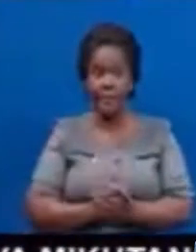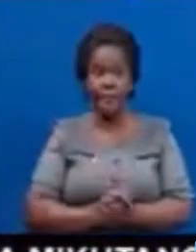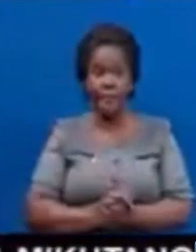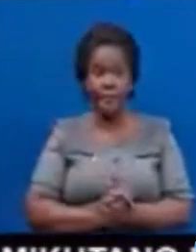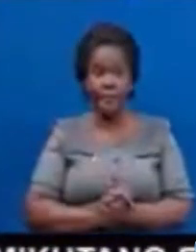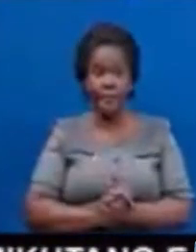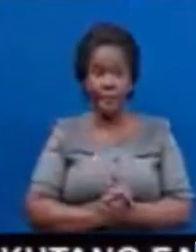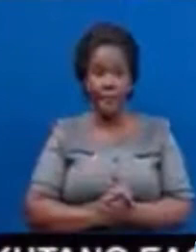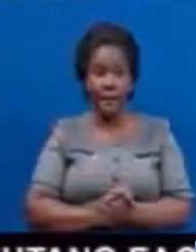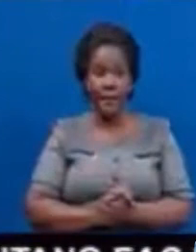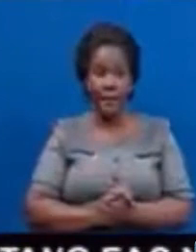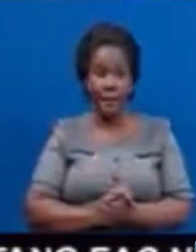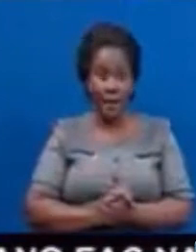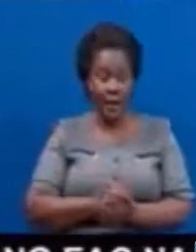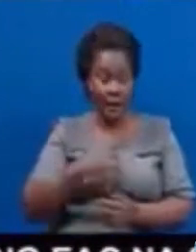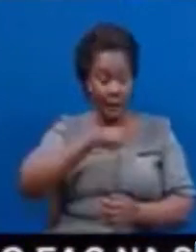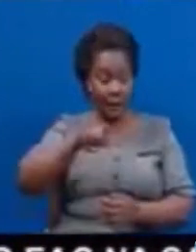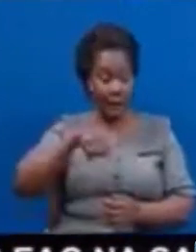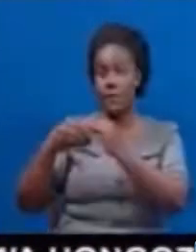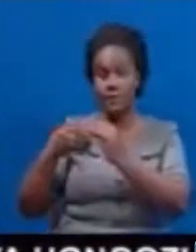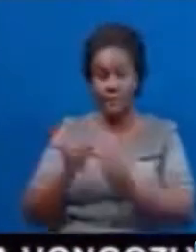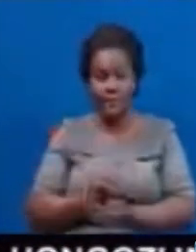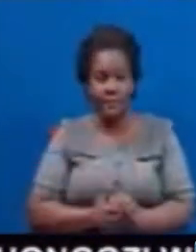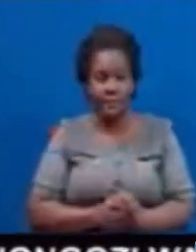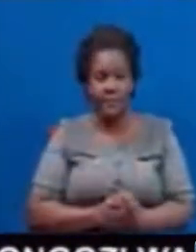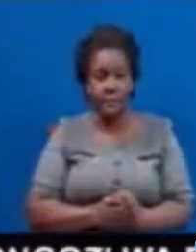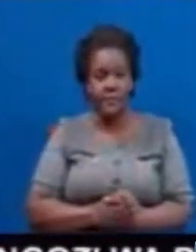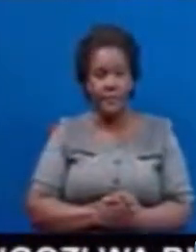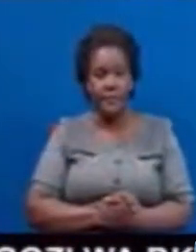we hope to one day see Magufuli come.